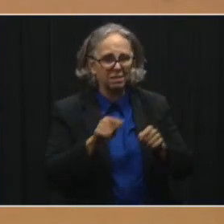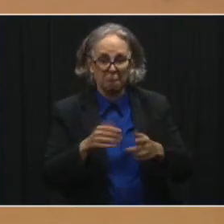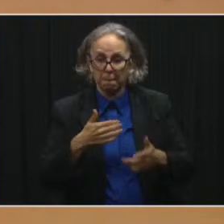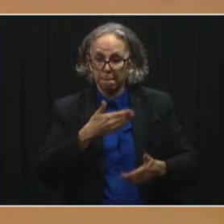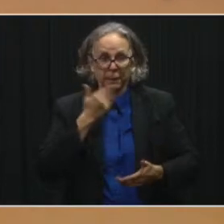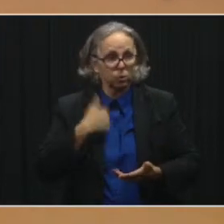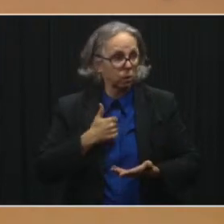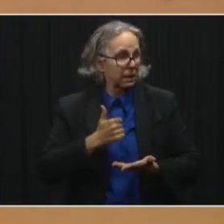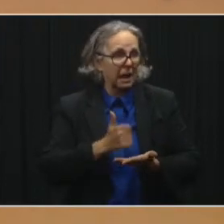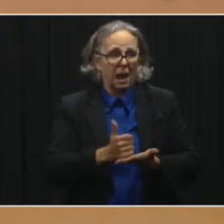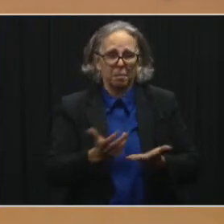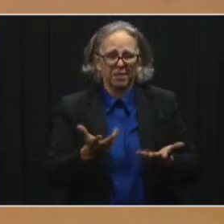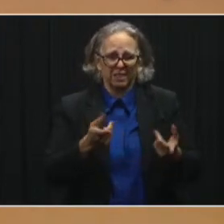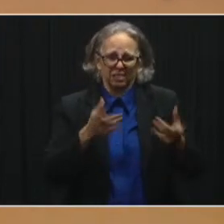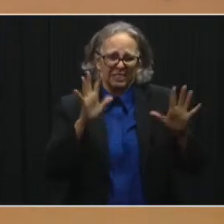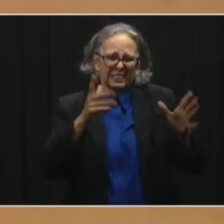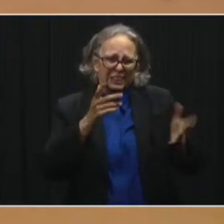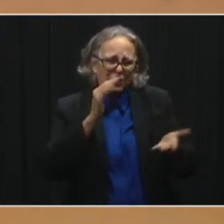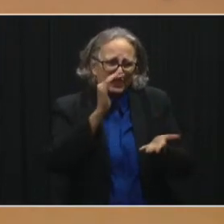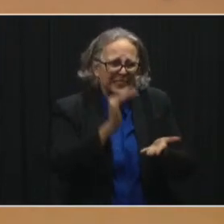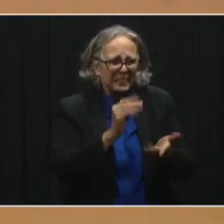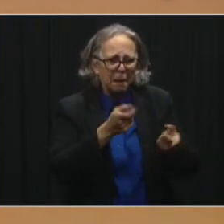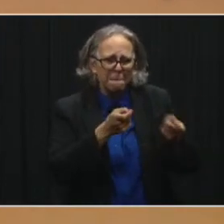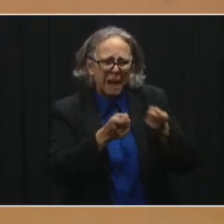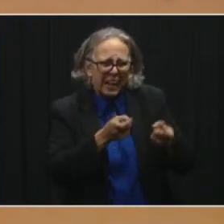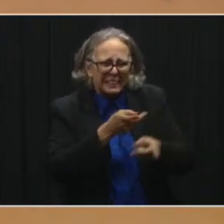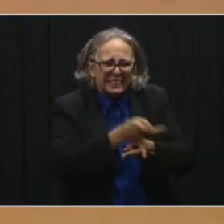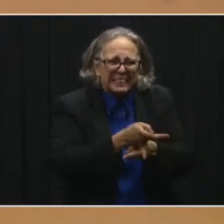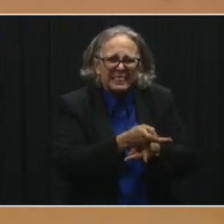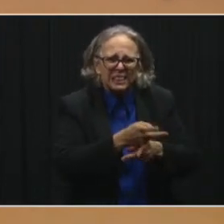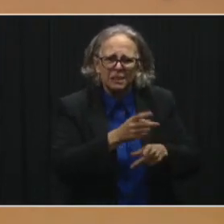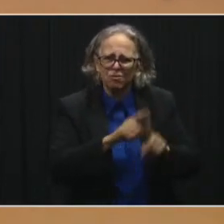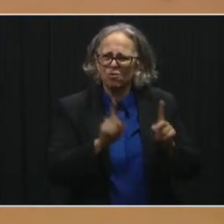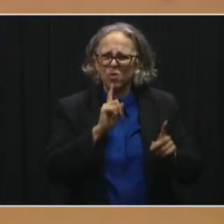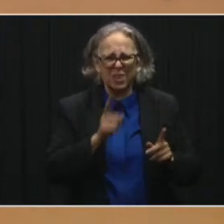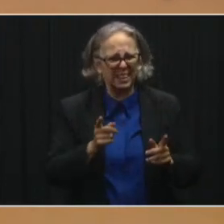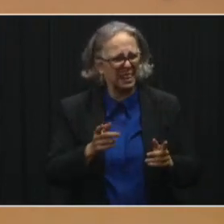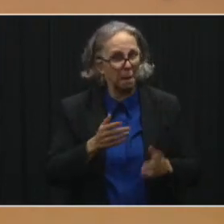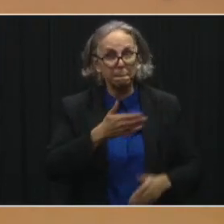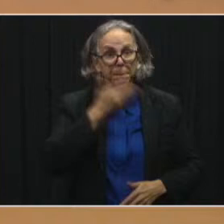medical management only. So it's still not the best outcome for those patients.